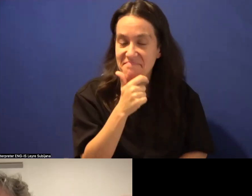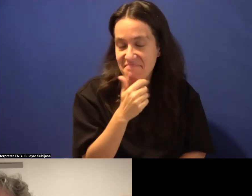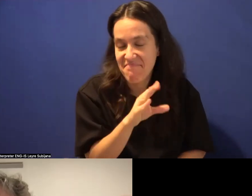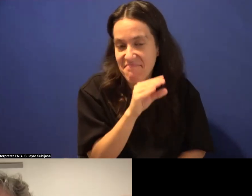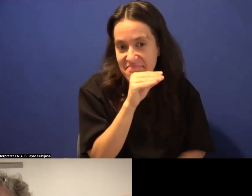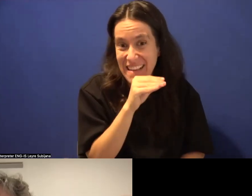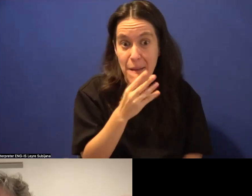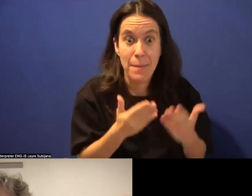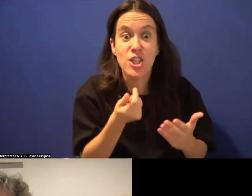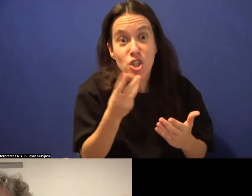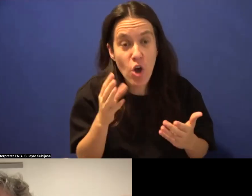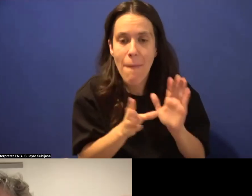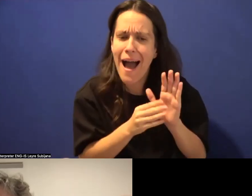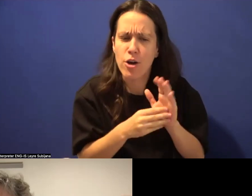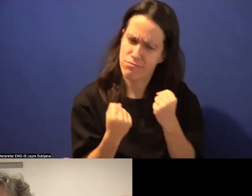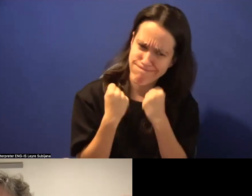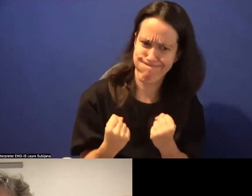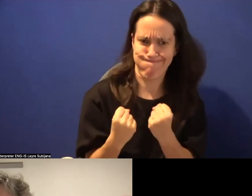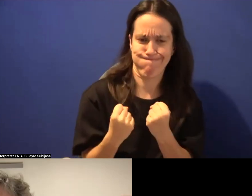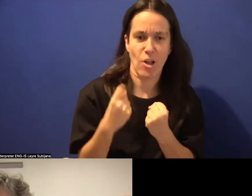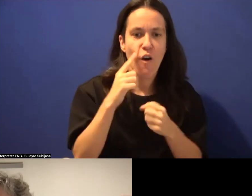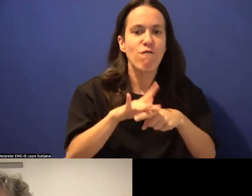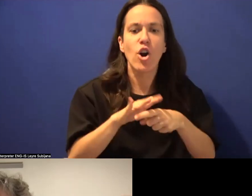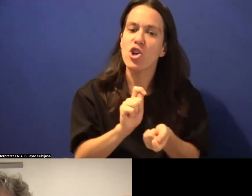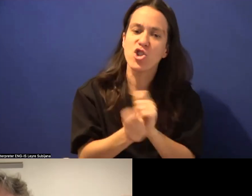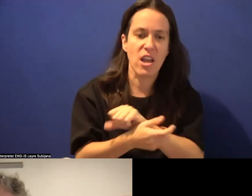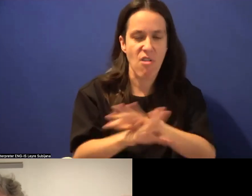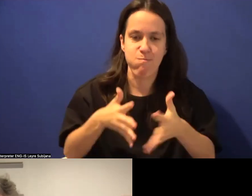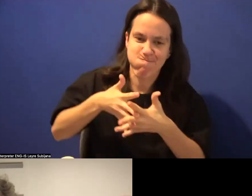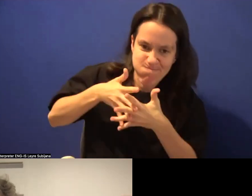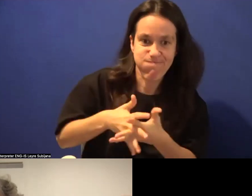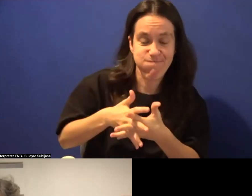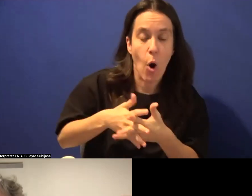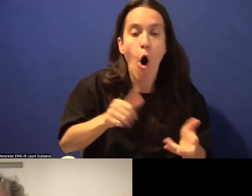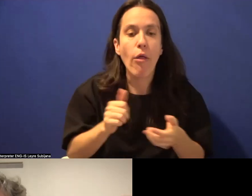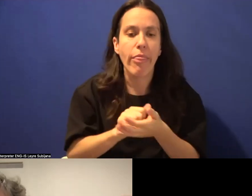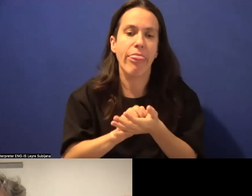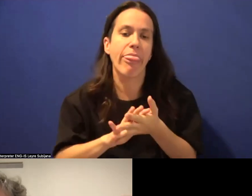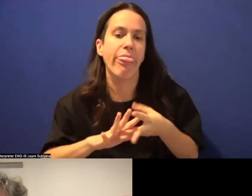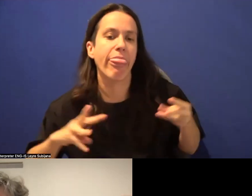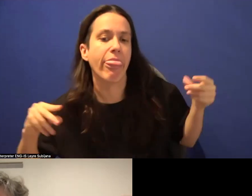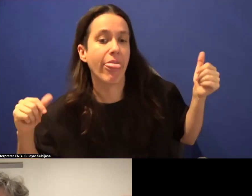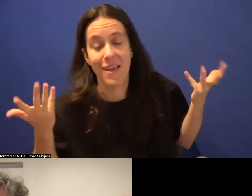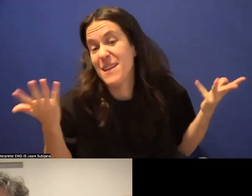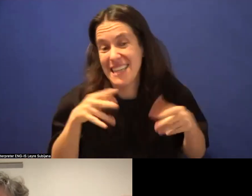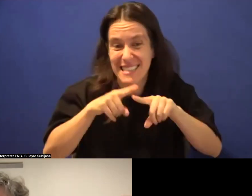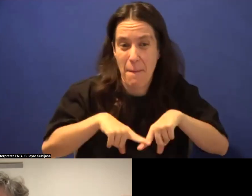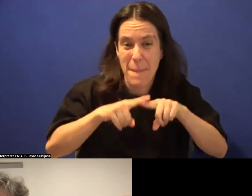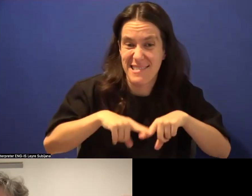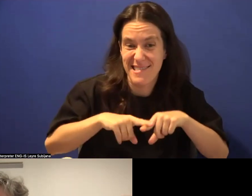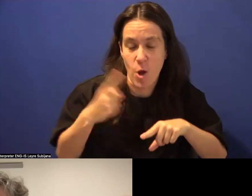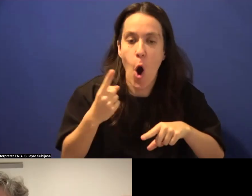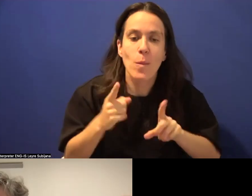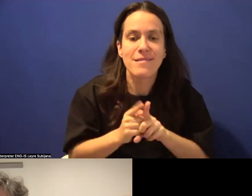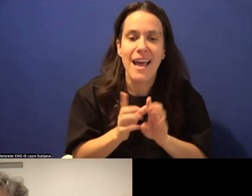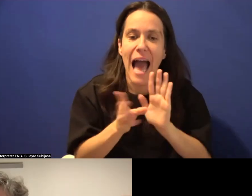resists the phonological change and some that gives into it. So it may be more complicated than it always gets rid of iconicity. There may